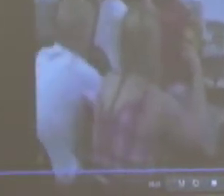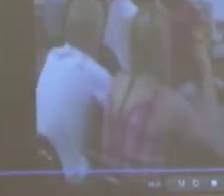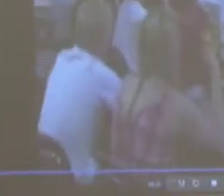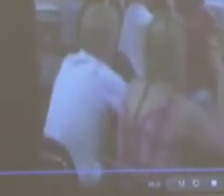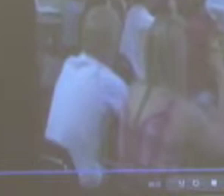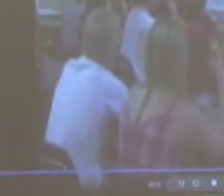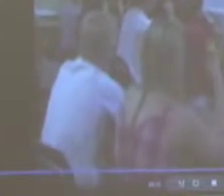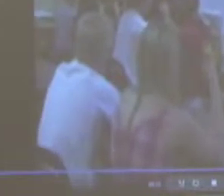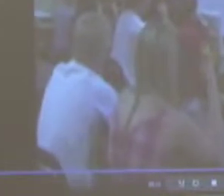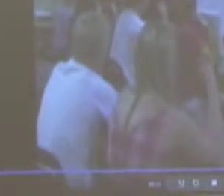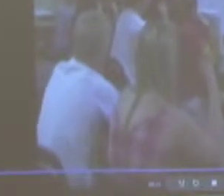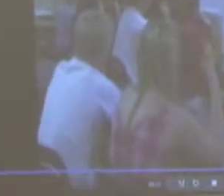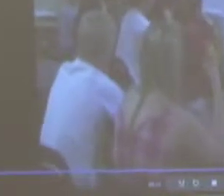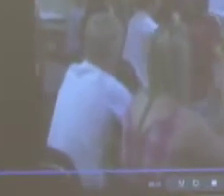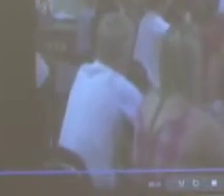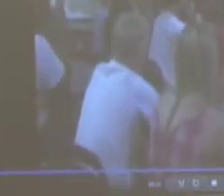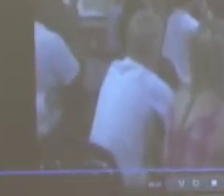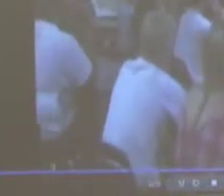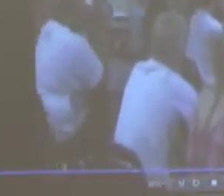Negative.